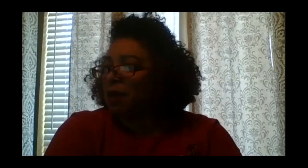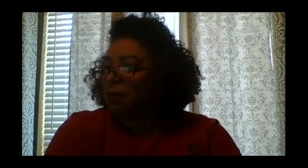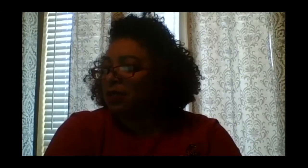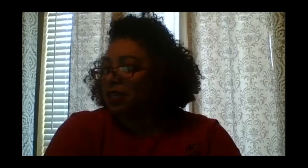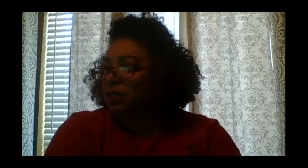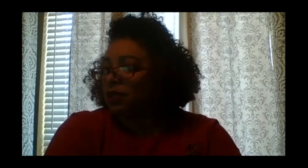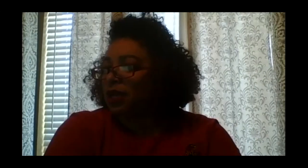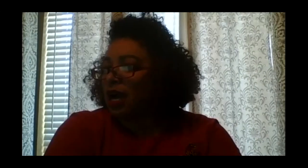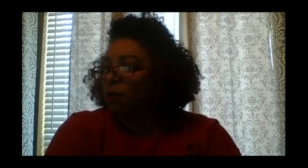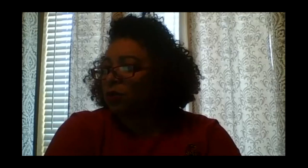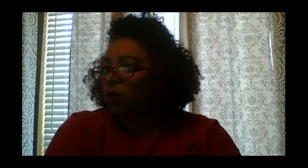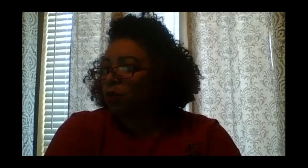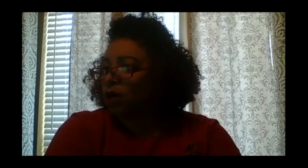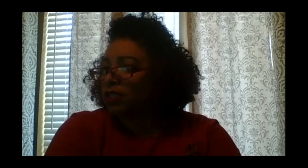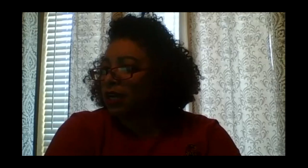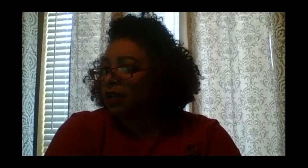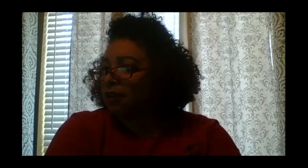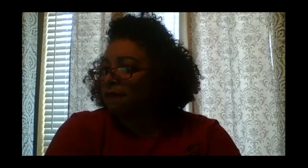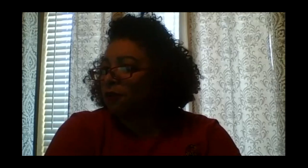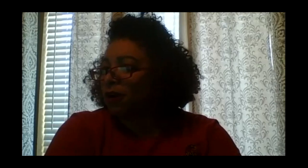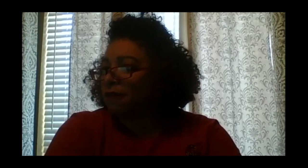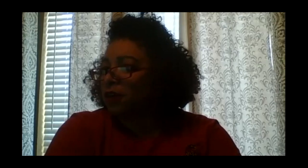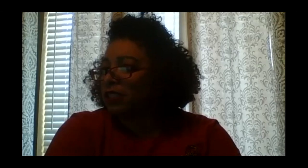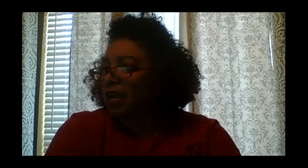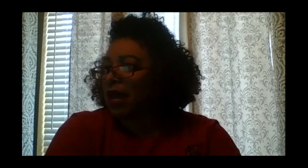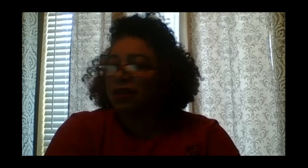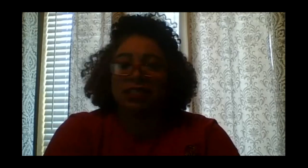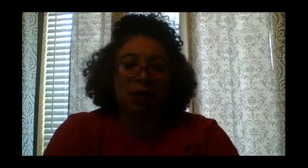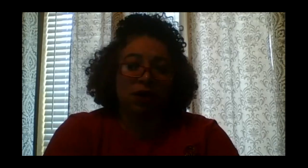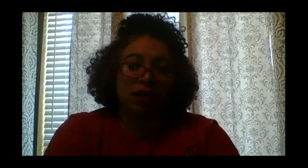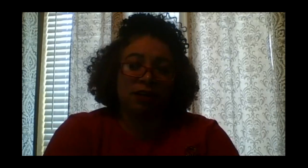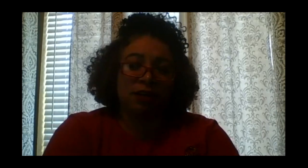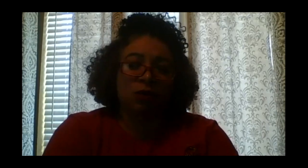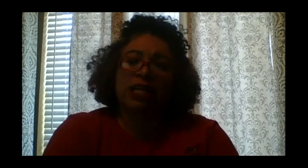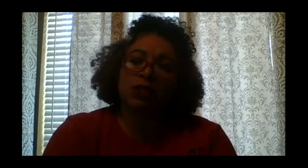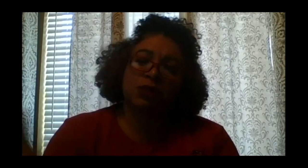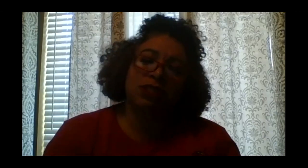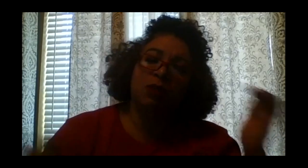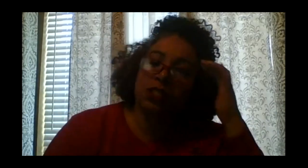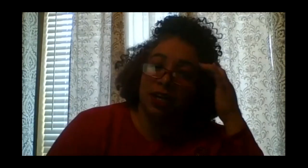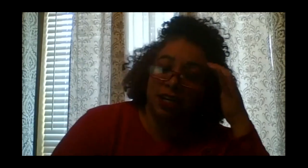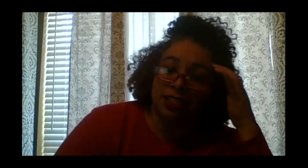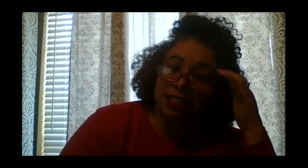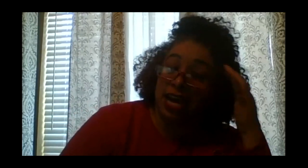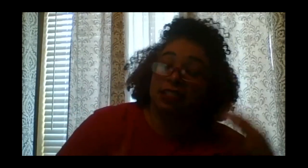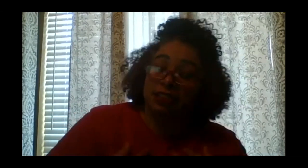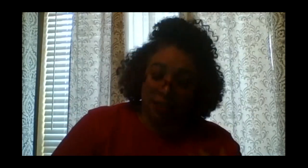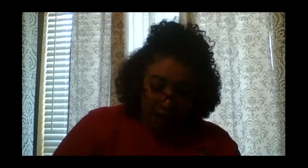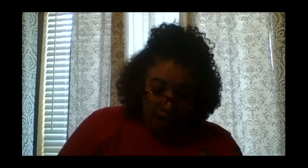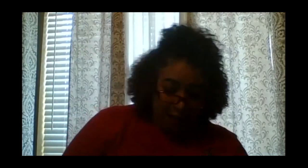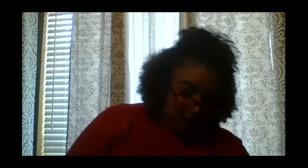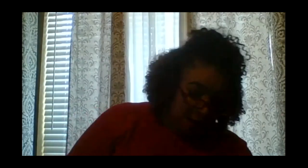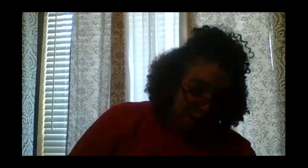And you might be able to see this one. I was awarded work study for the first time. How does that work? Graduate student from work study, because that's